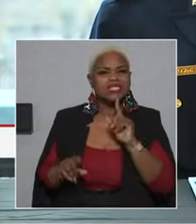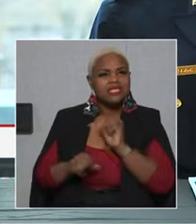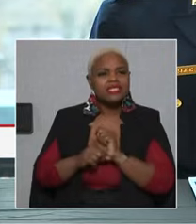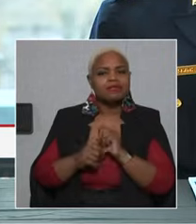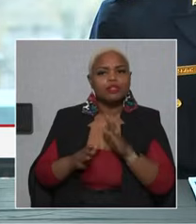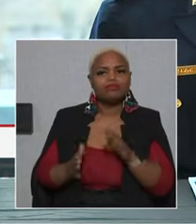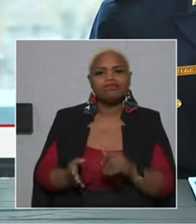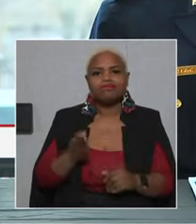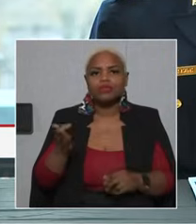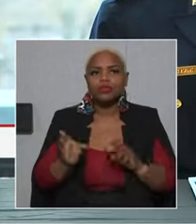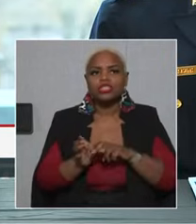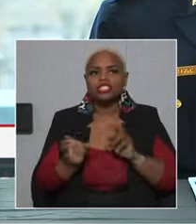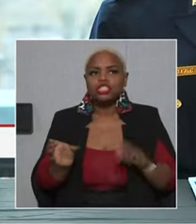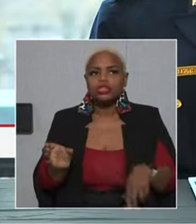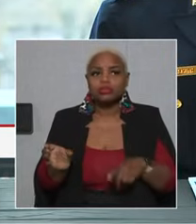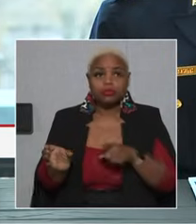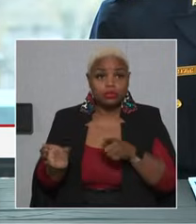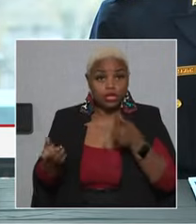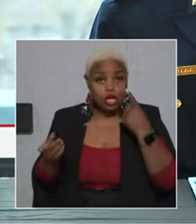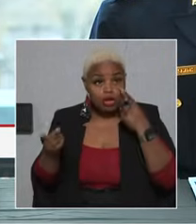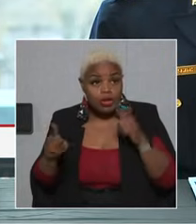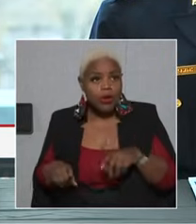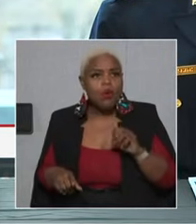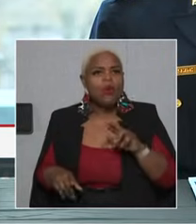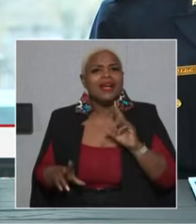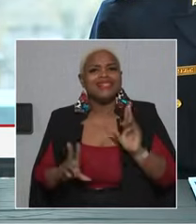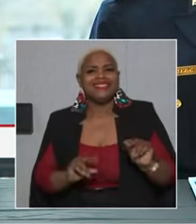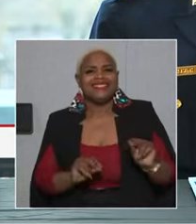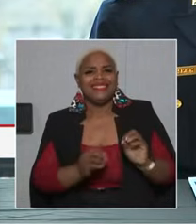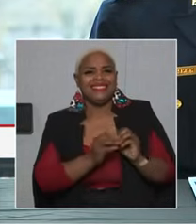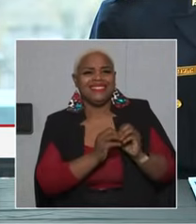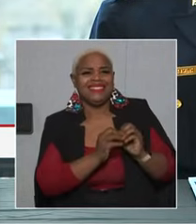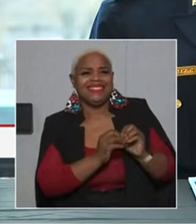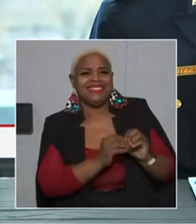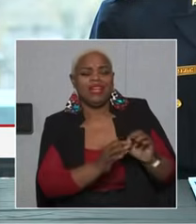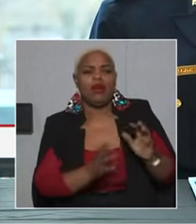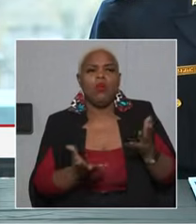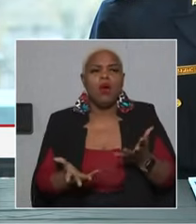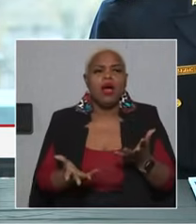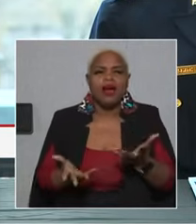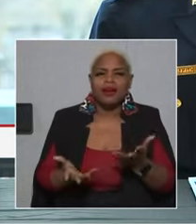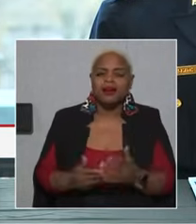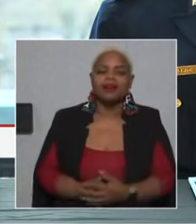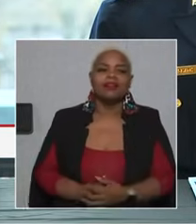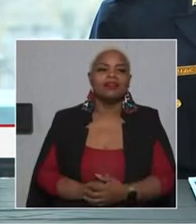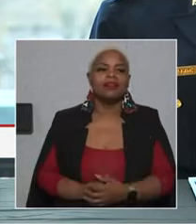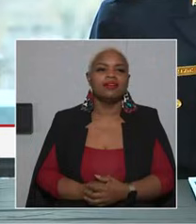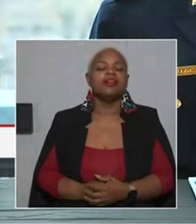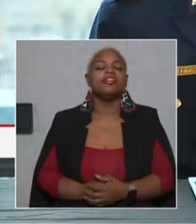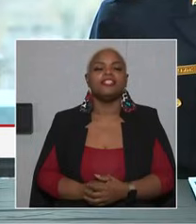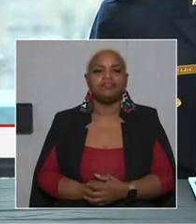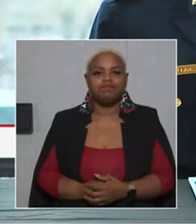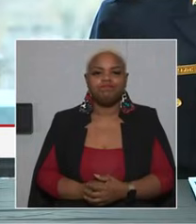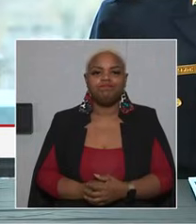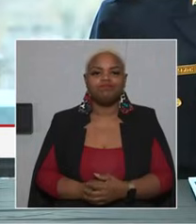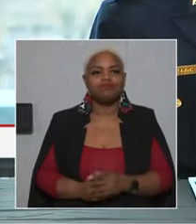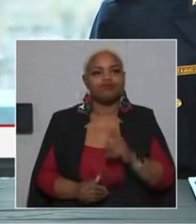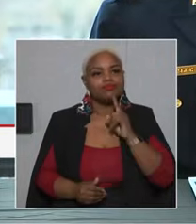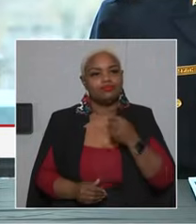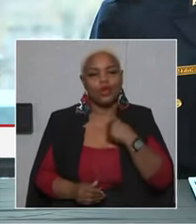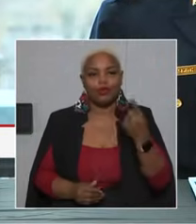something, a mutual conversation between you two? Did you try to get her to stay on through your term? I